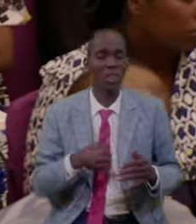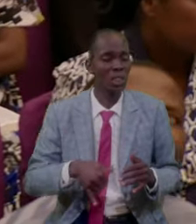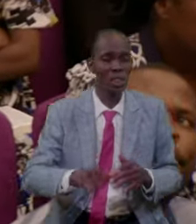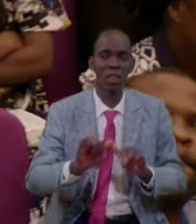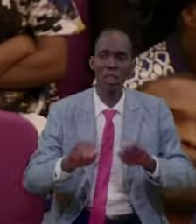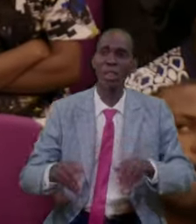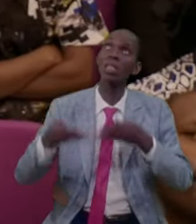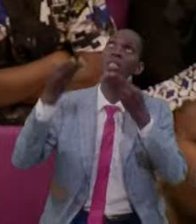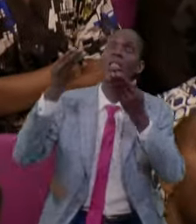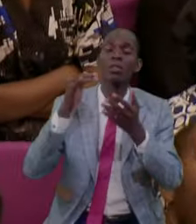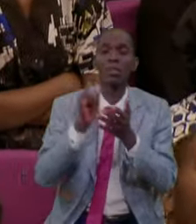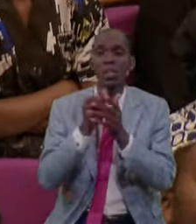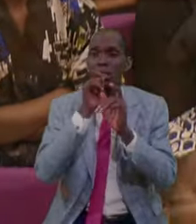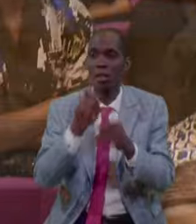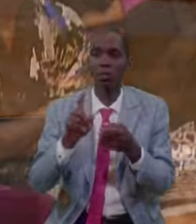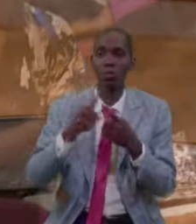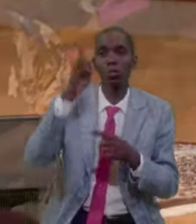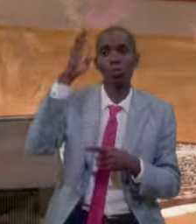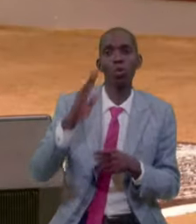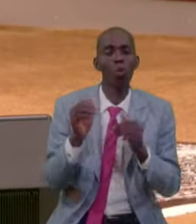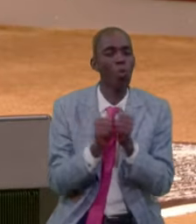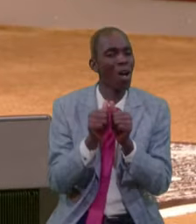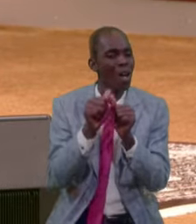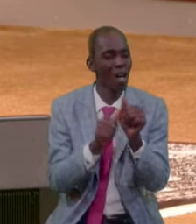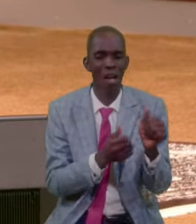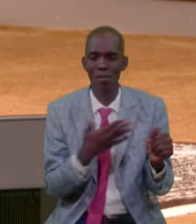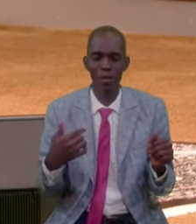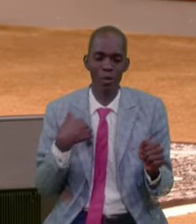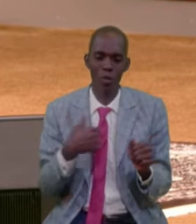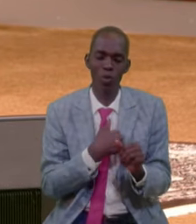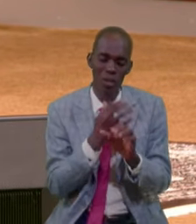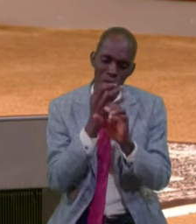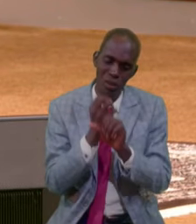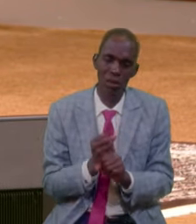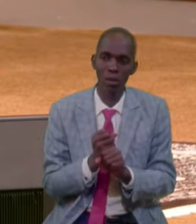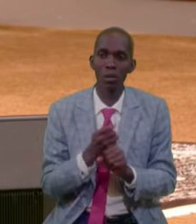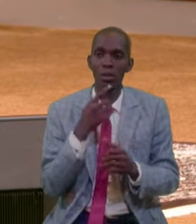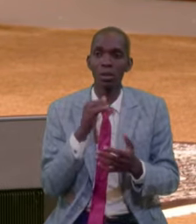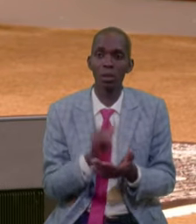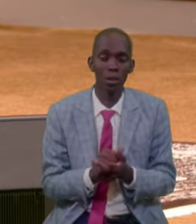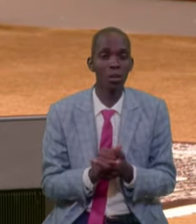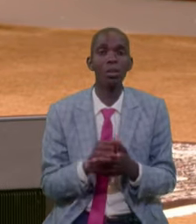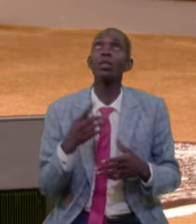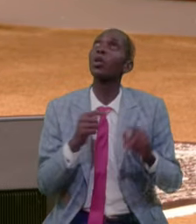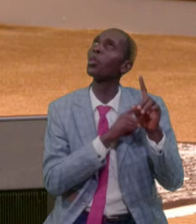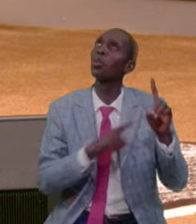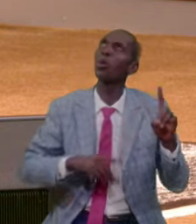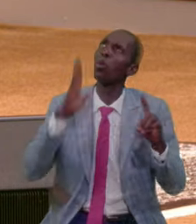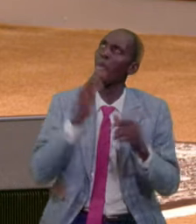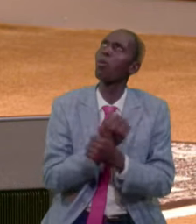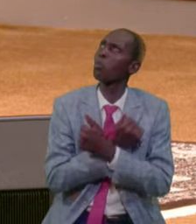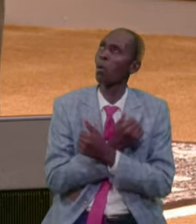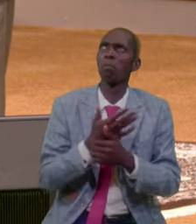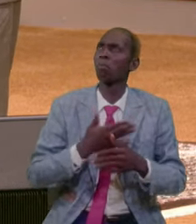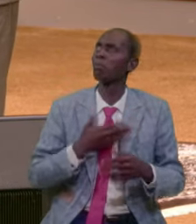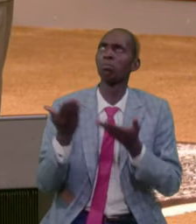Lord with everything we have got. We say, the Lord will like this. The Lord will appreciate this.